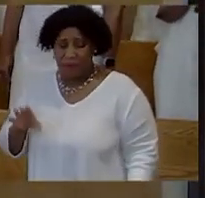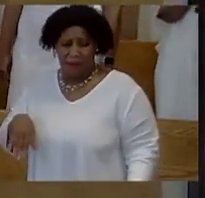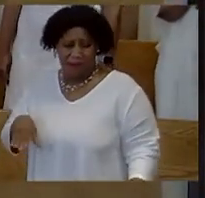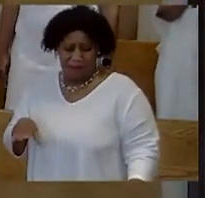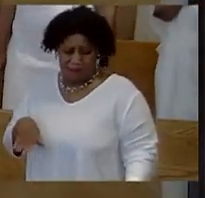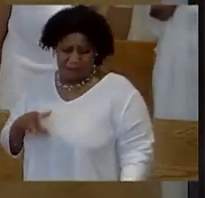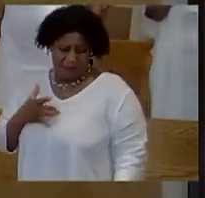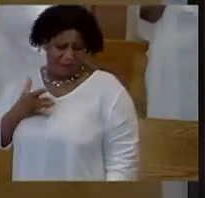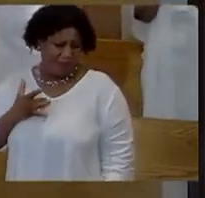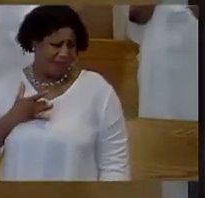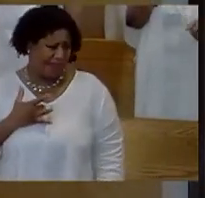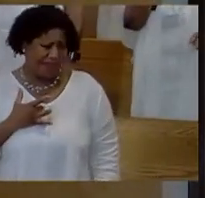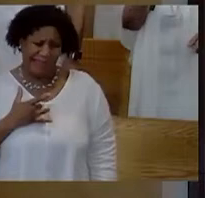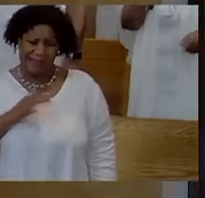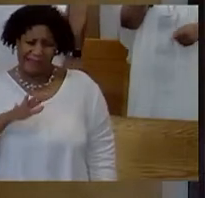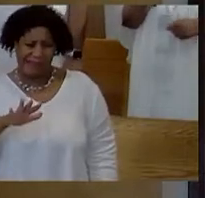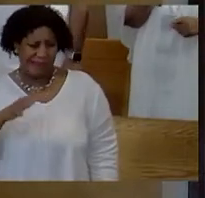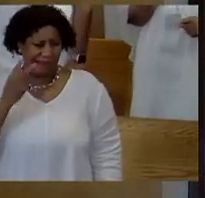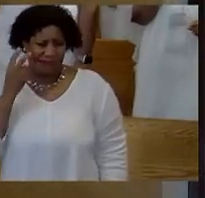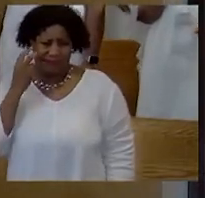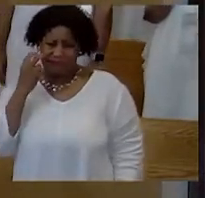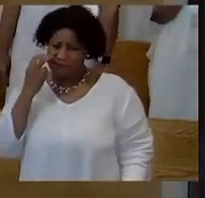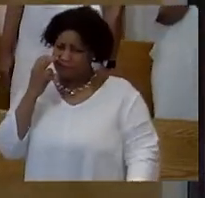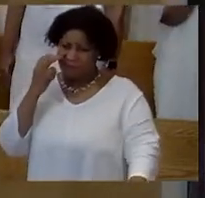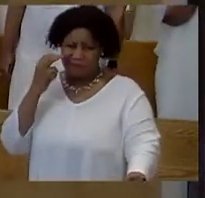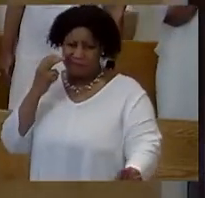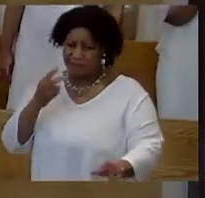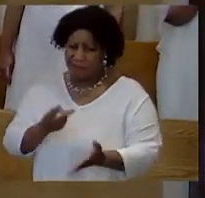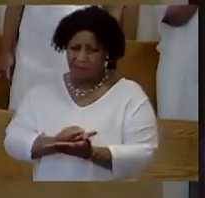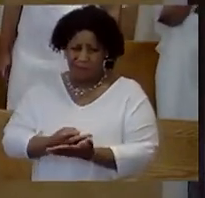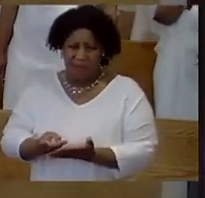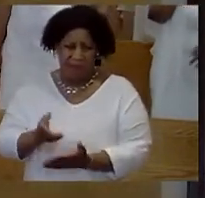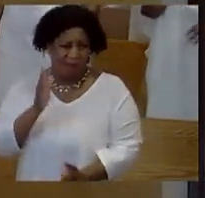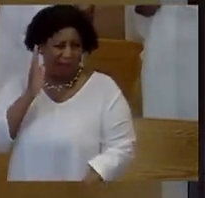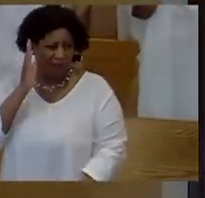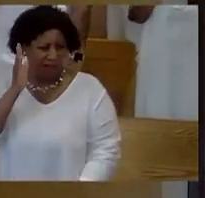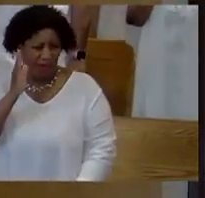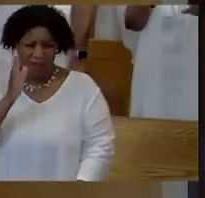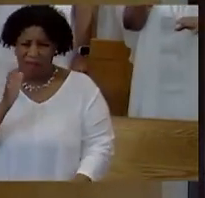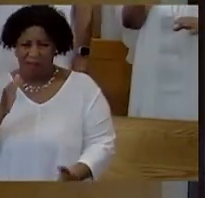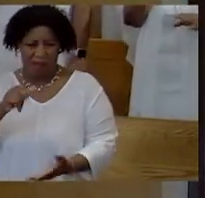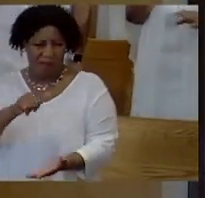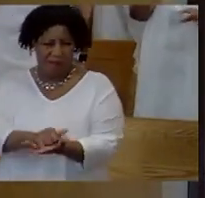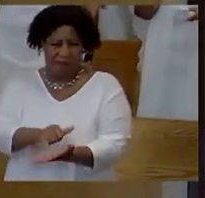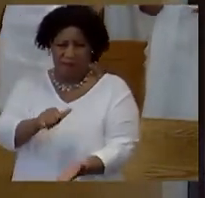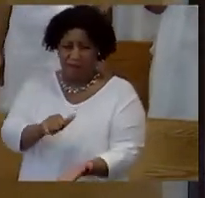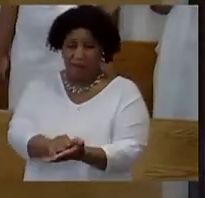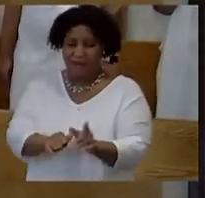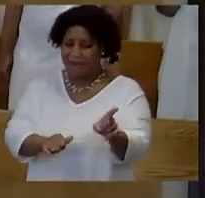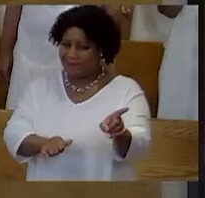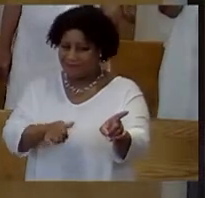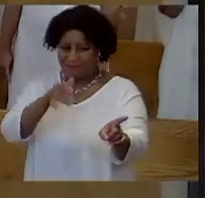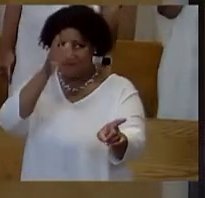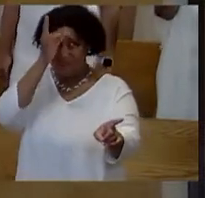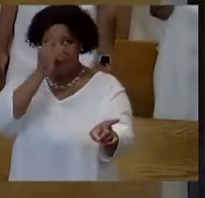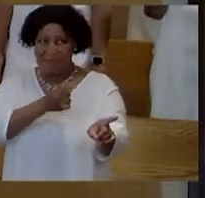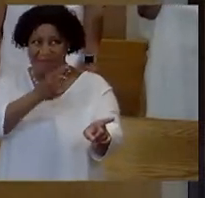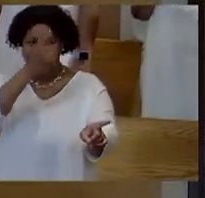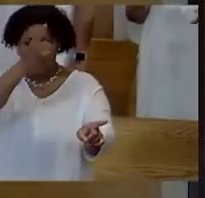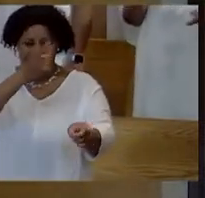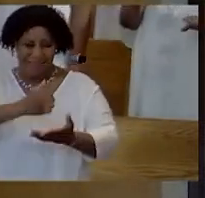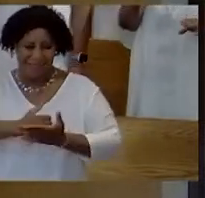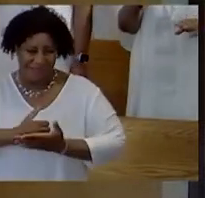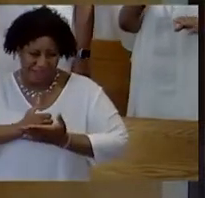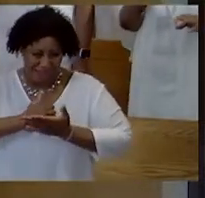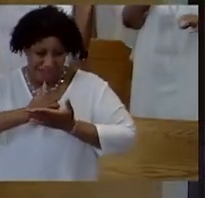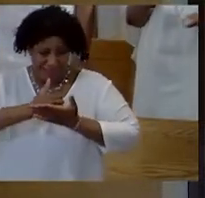And when you're in doubt and you can't find no way out, just remember, He'll see you through.